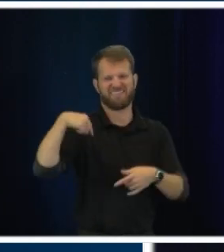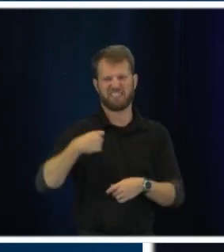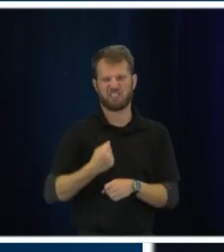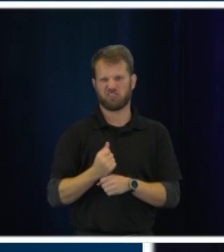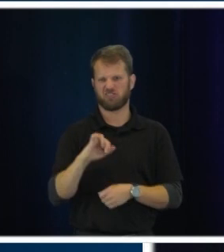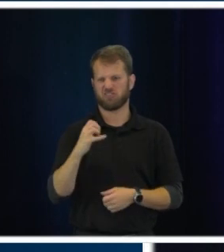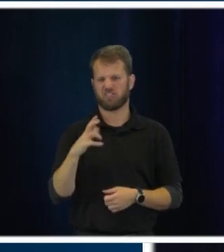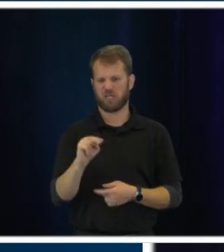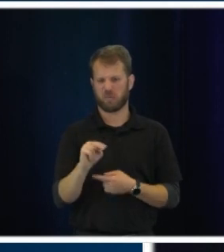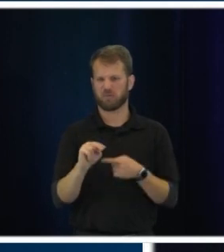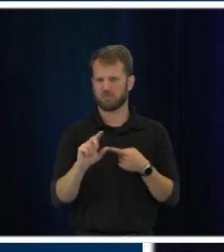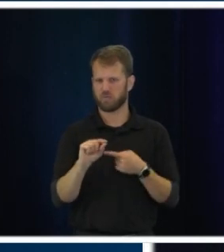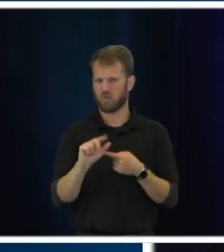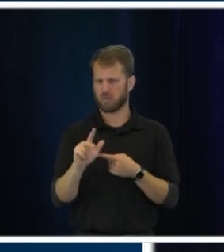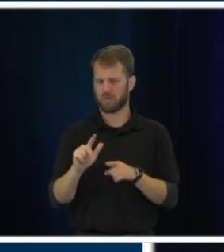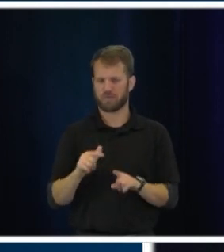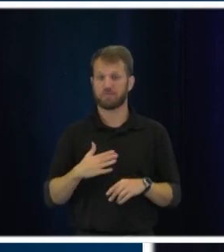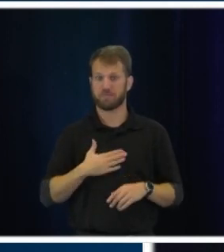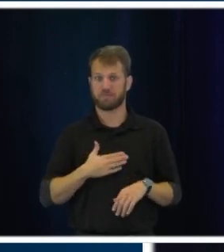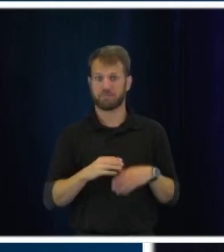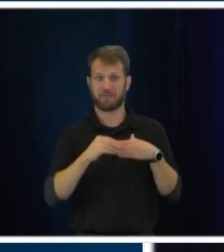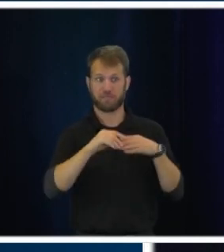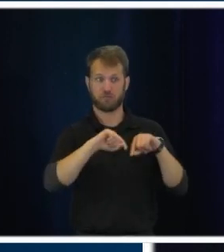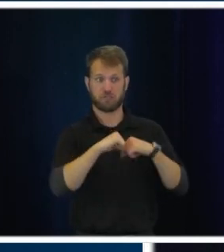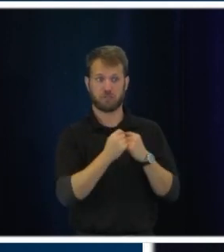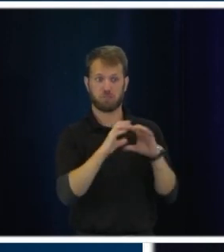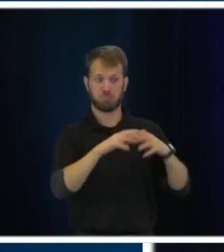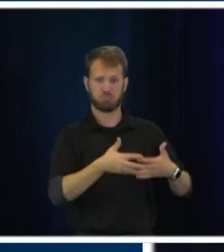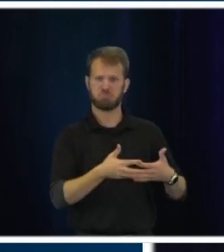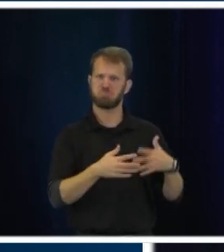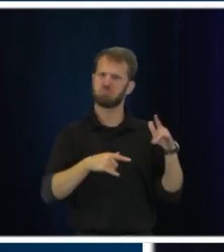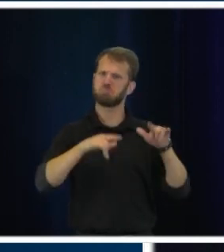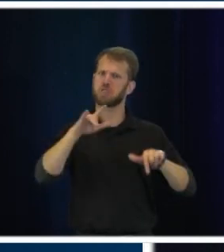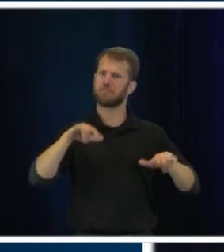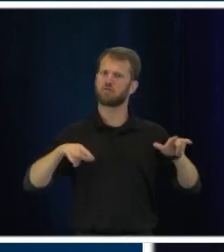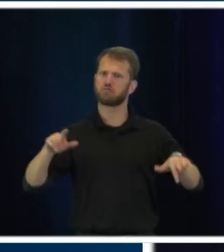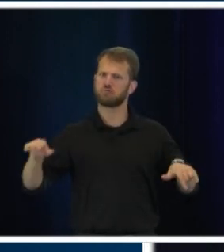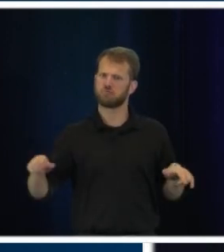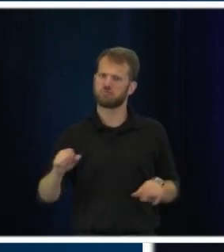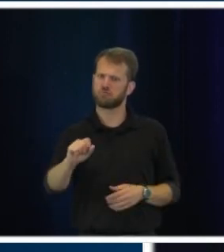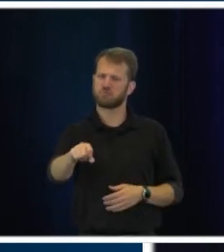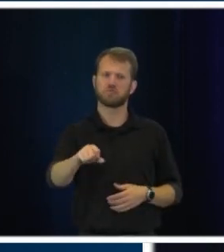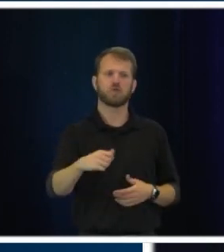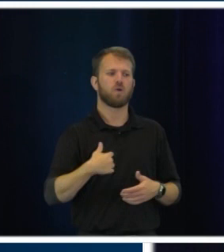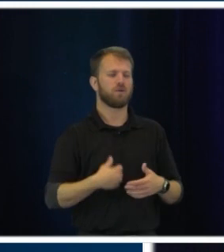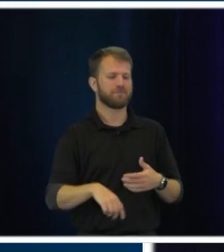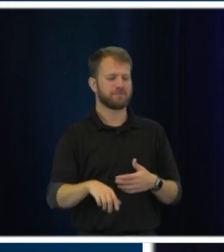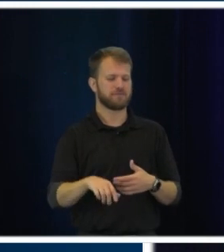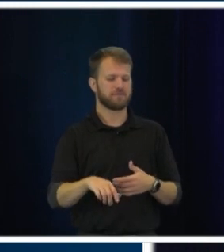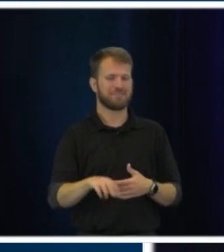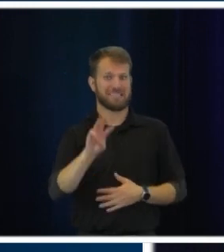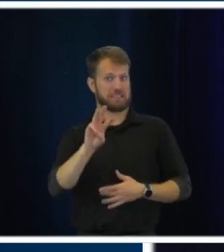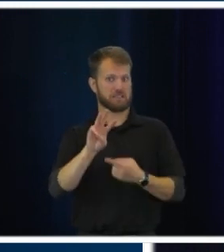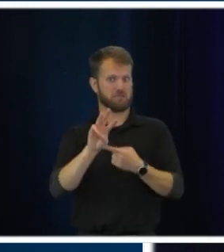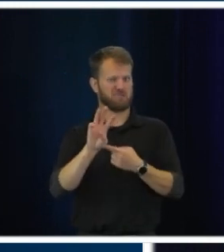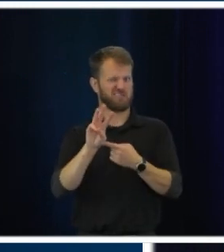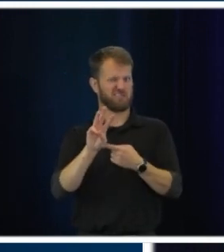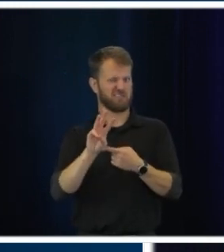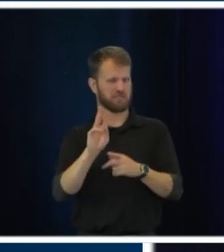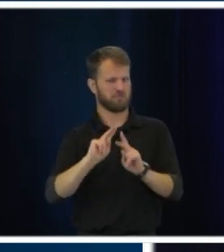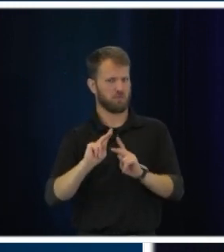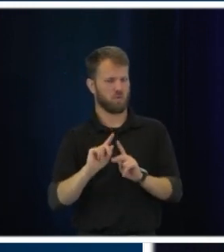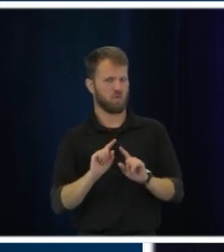my leadership team, I'm proud to say, is relatively diverse. So we have six individuals that I took with